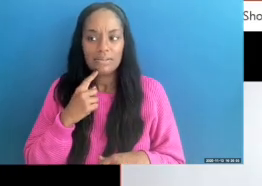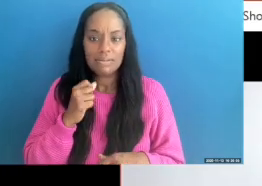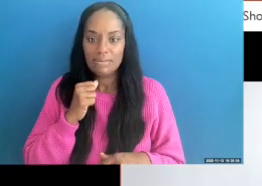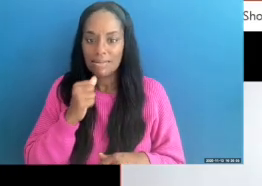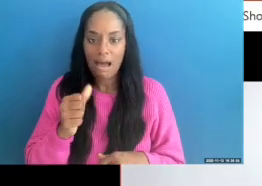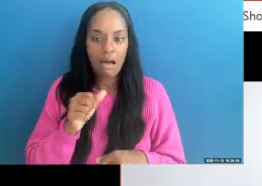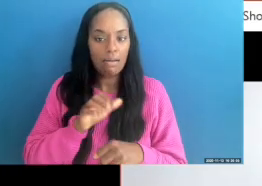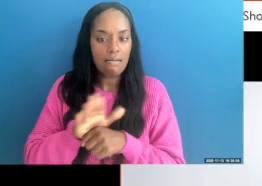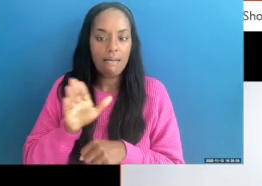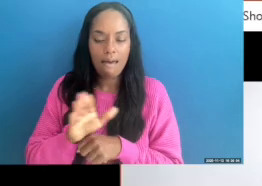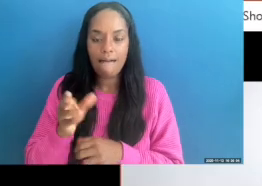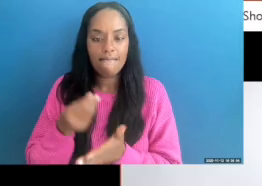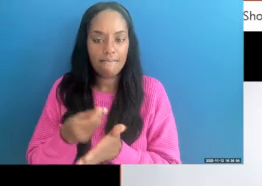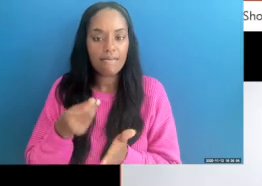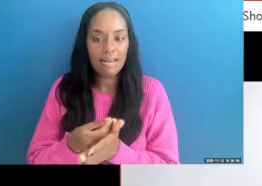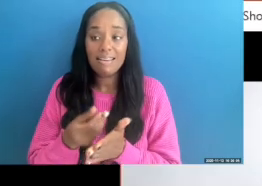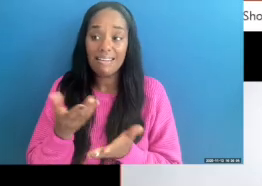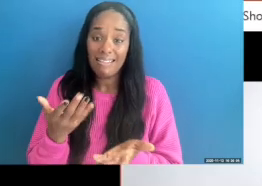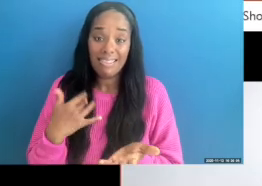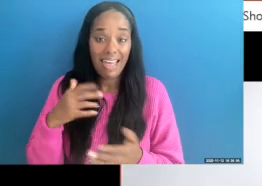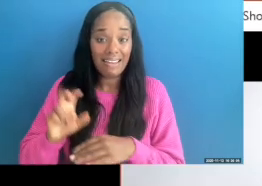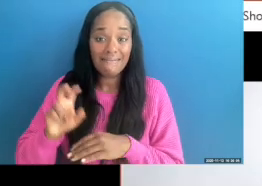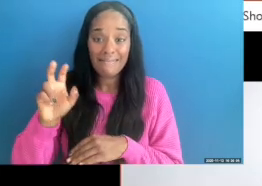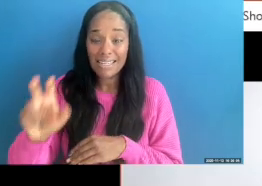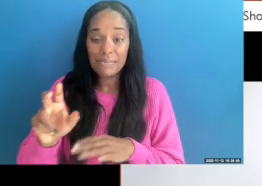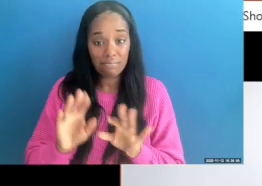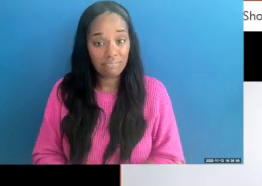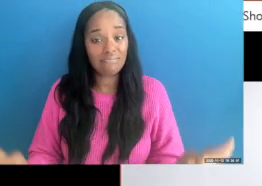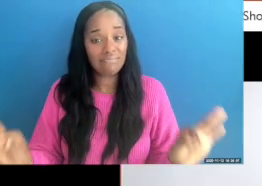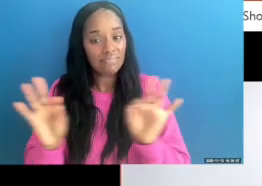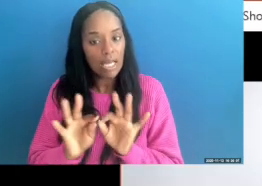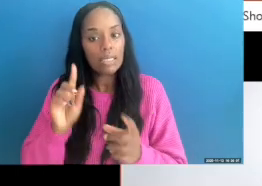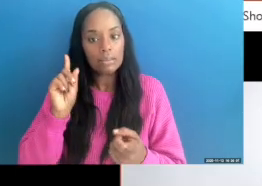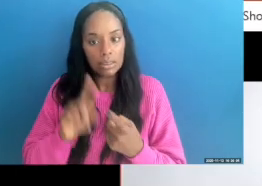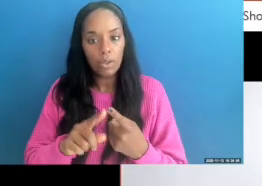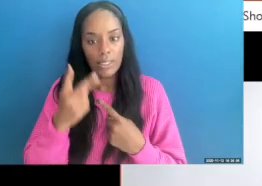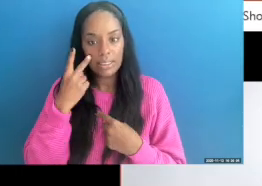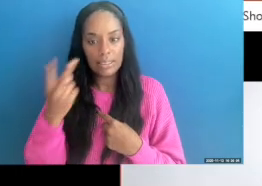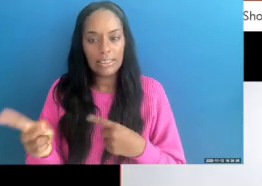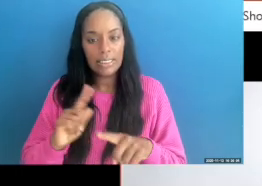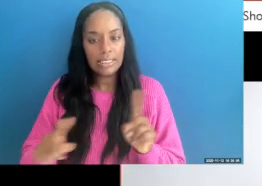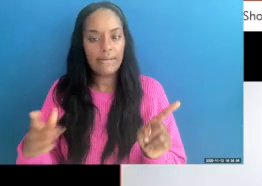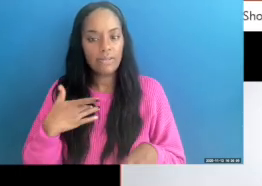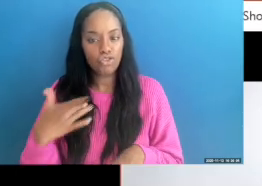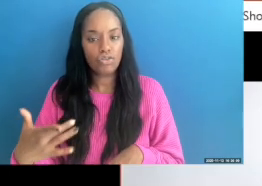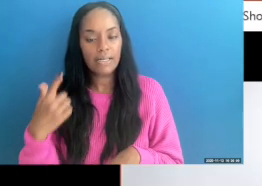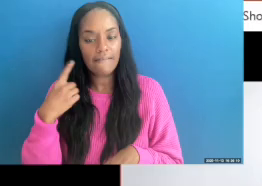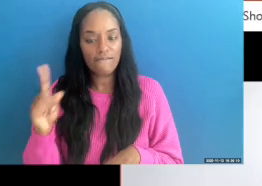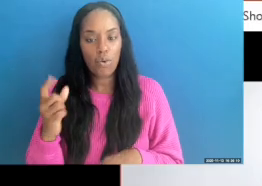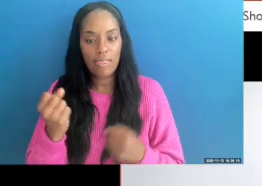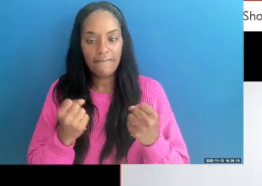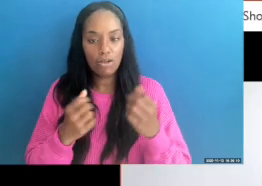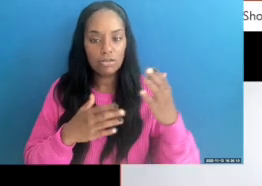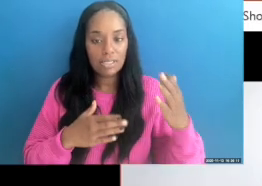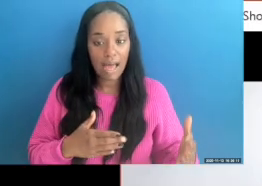has been stated by other speakers. I think is a worthwhile investment until we can see, hopefully, a